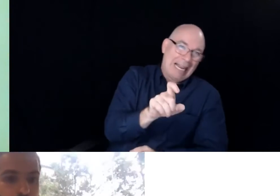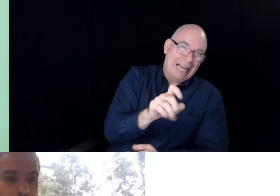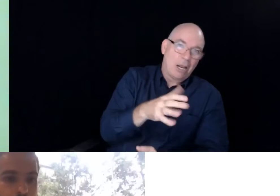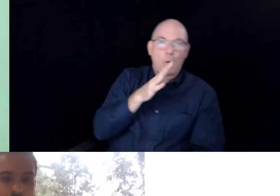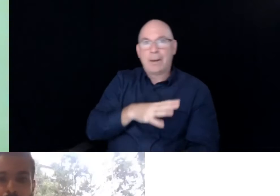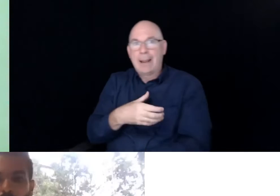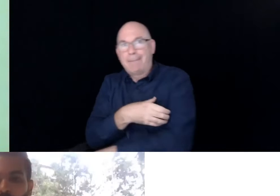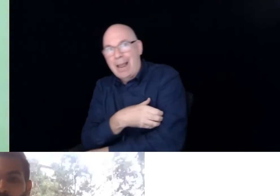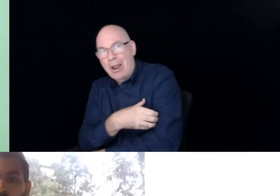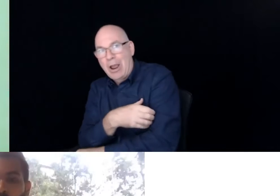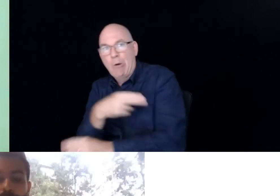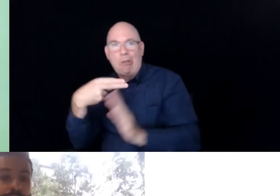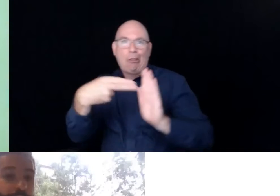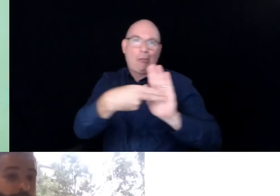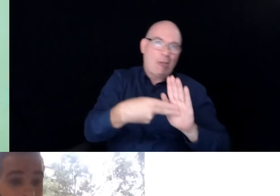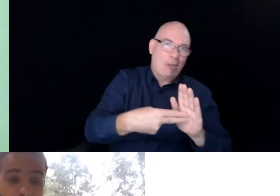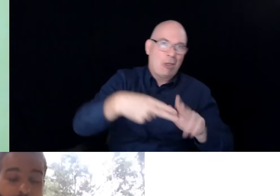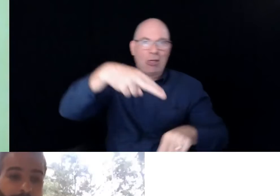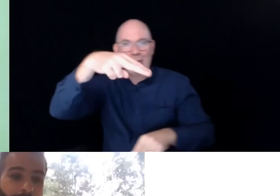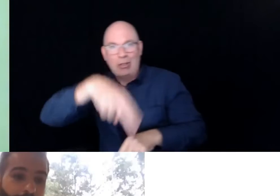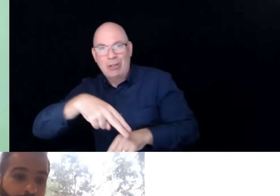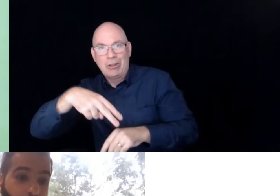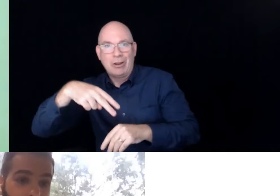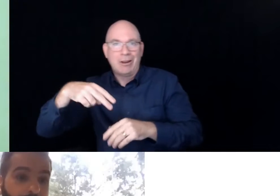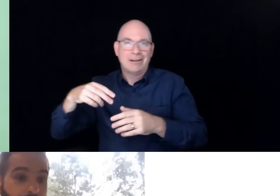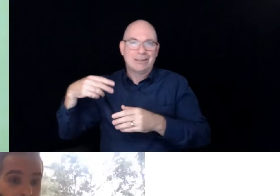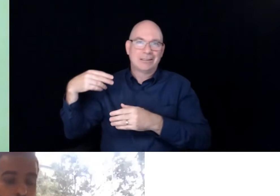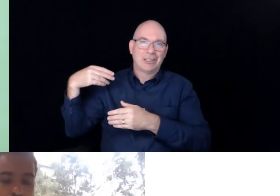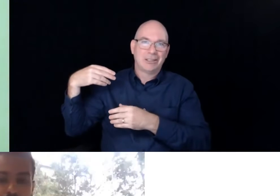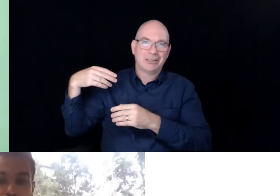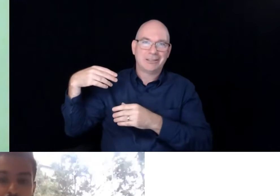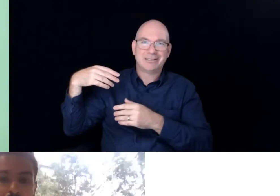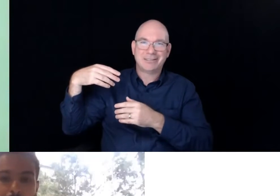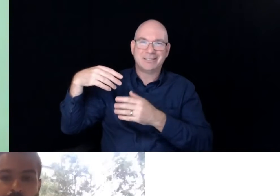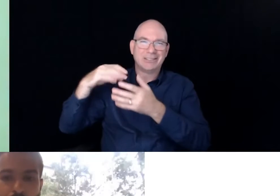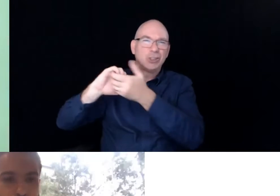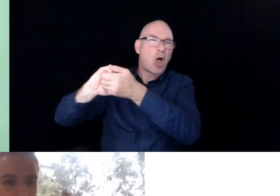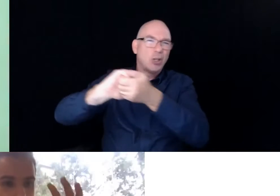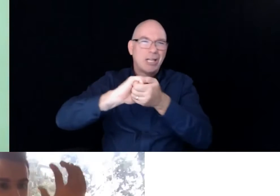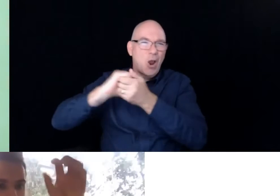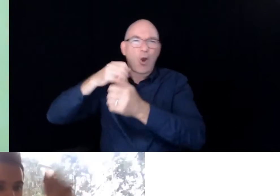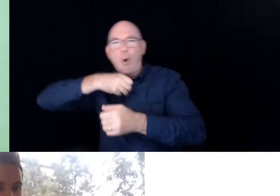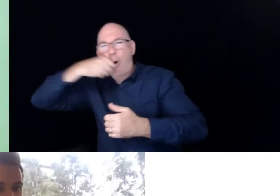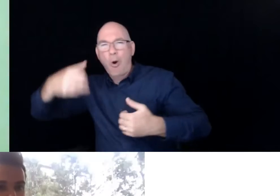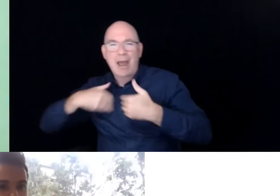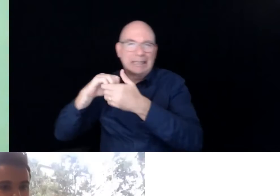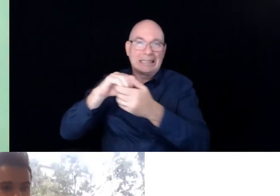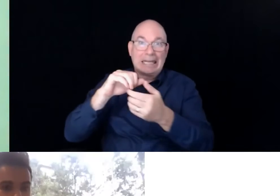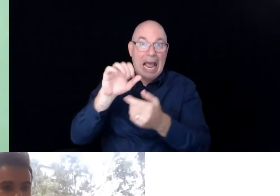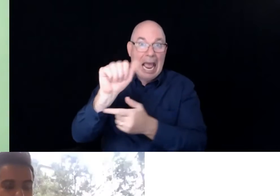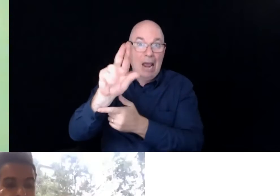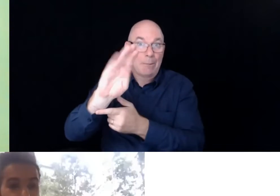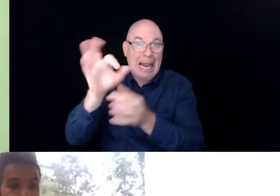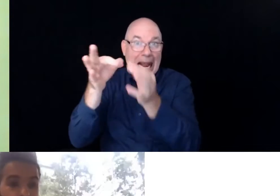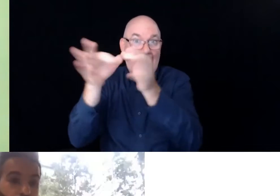about stereotyping, about intergenerational solidarity, and so on. Because if we use like sex equality and